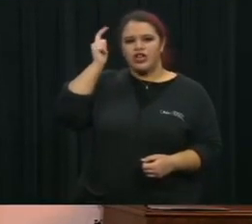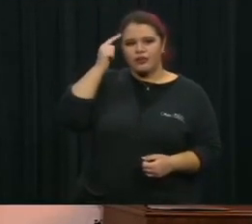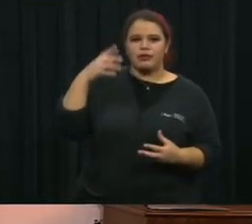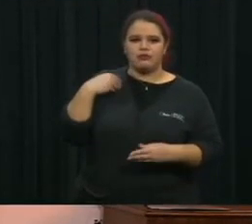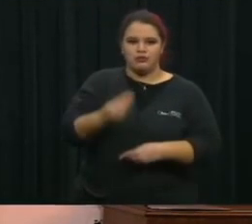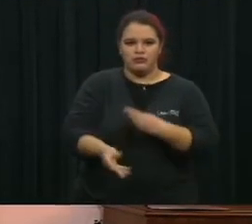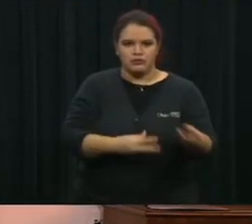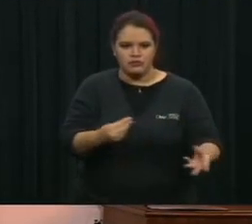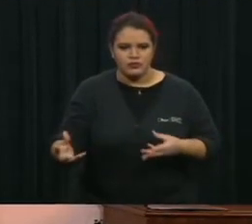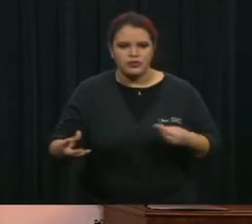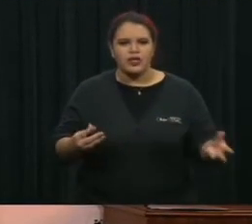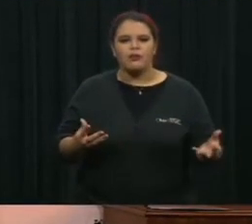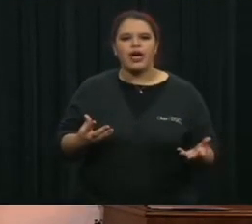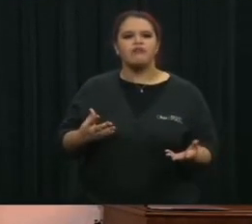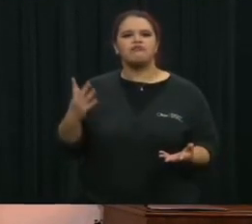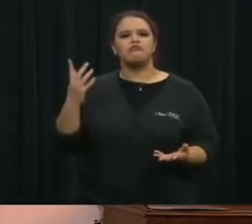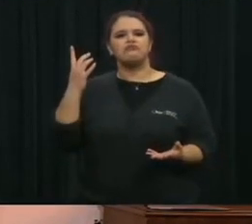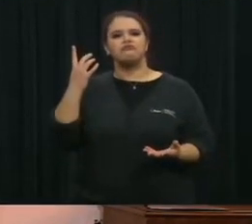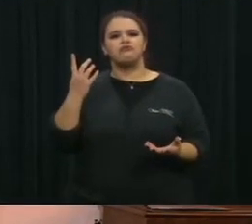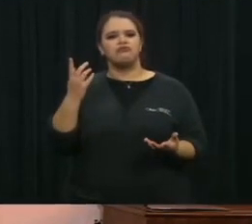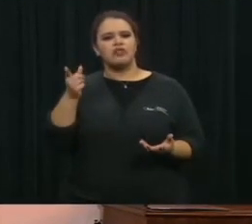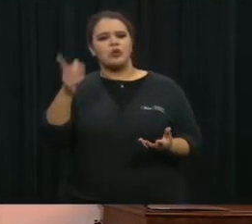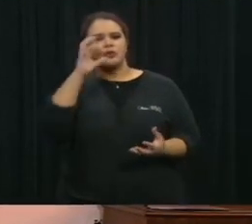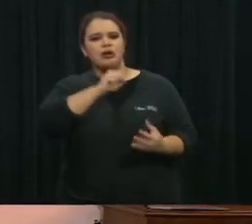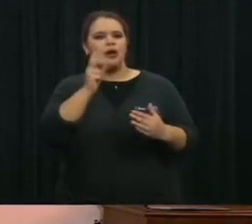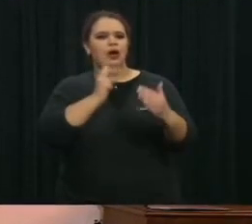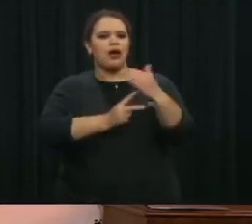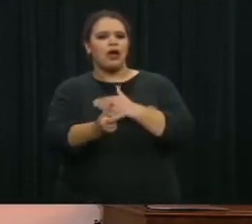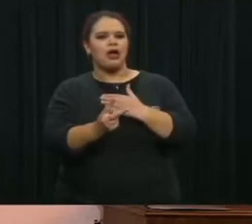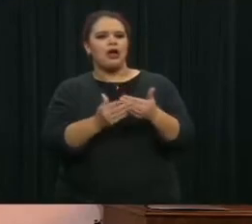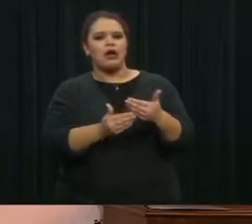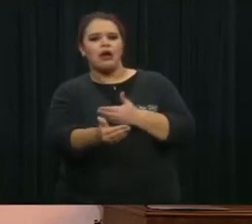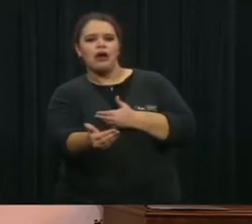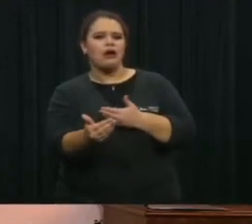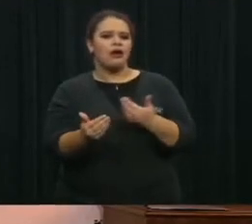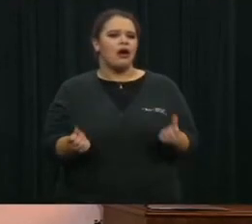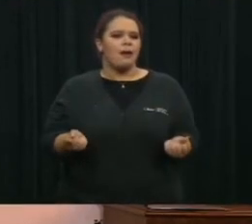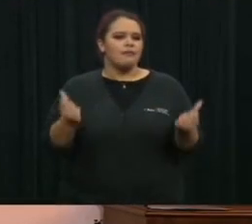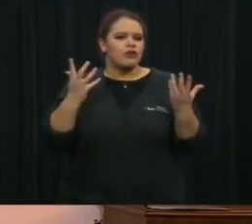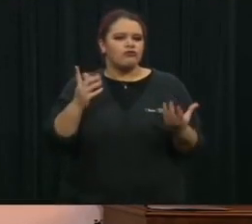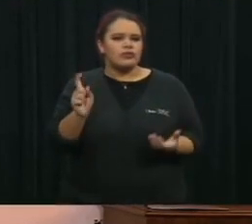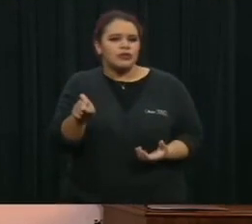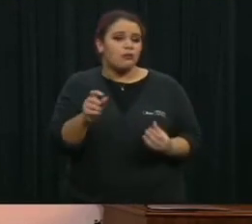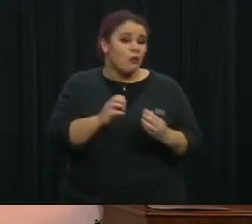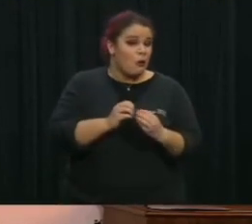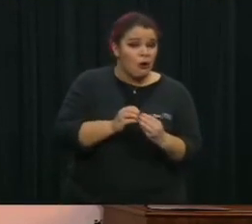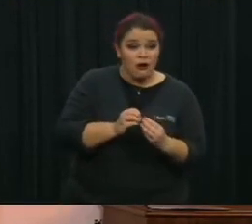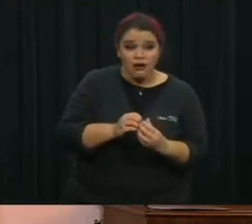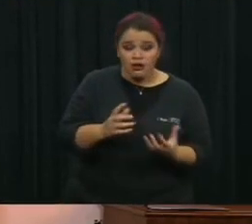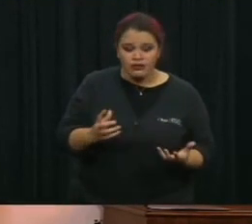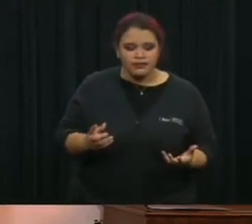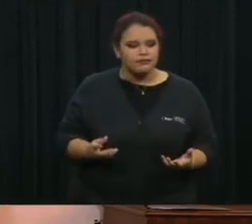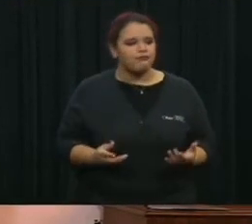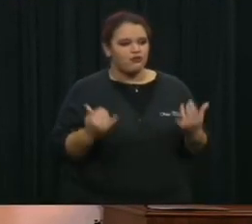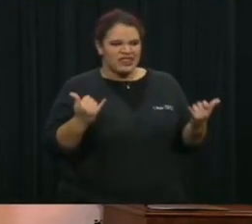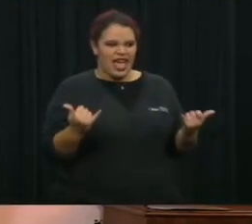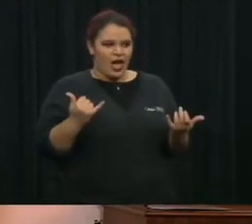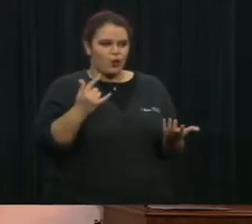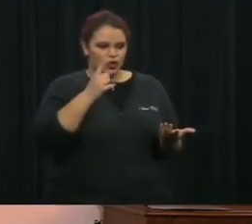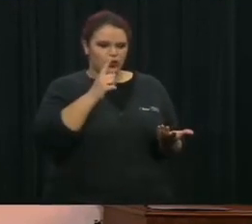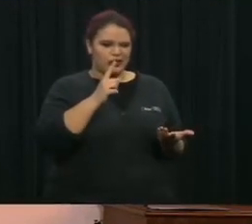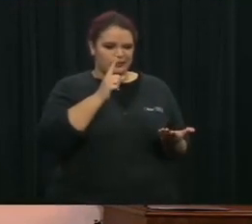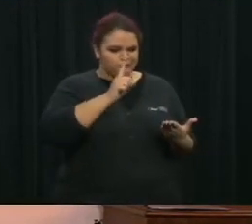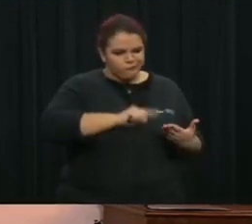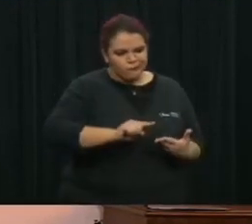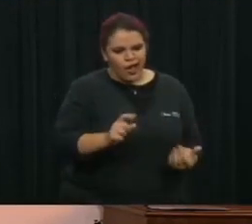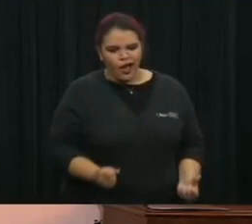to see for the need coming down the road. So I absolutely, and I've been promising folks, we're doing an inventory right now. And it's one of the